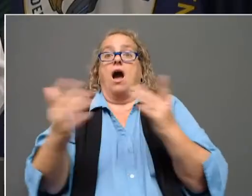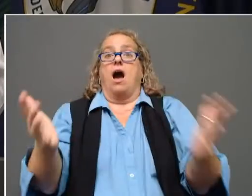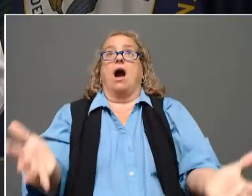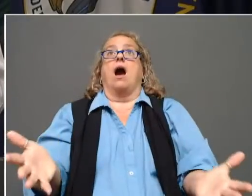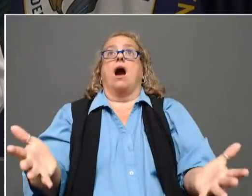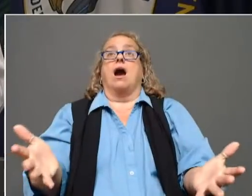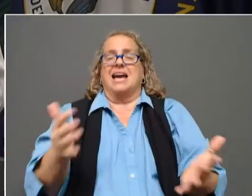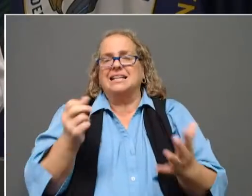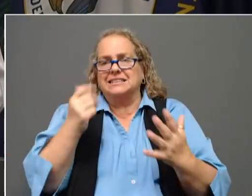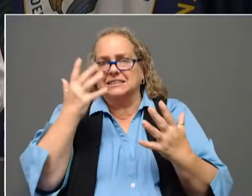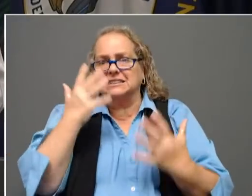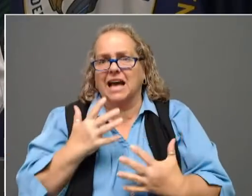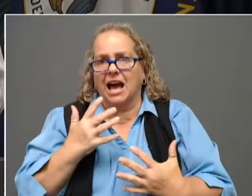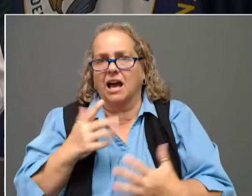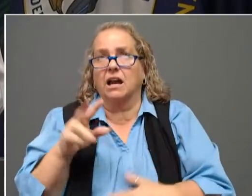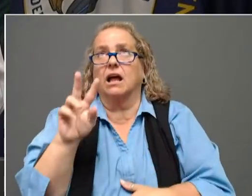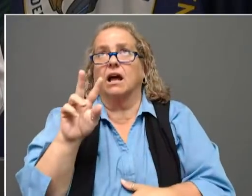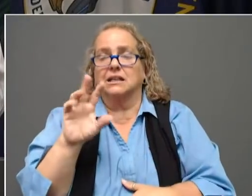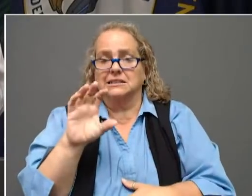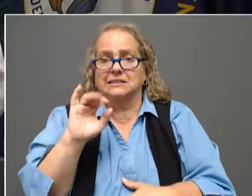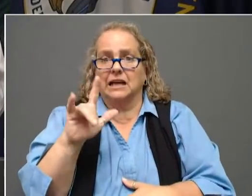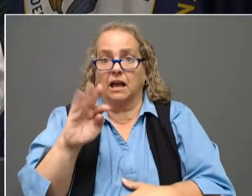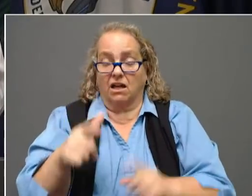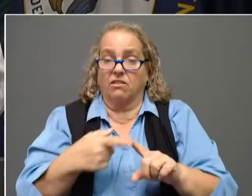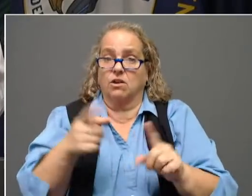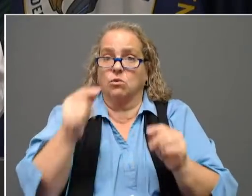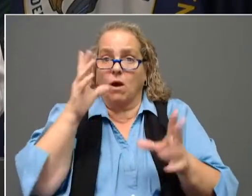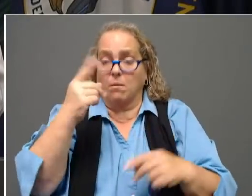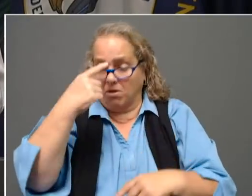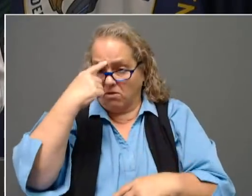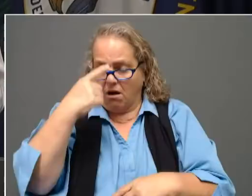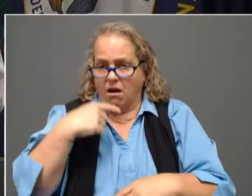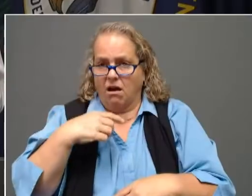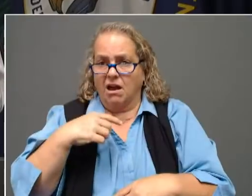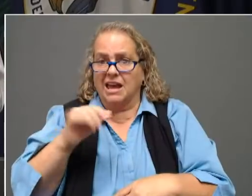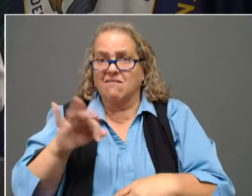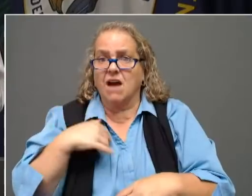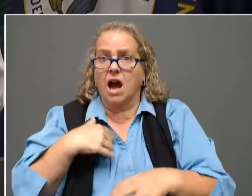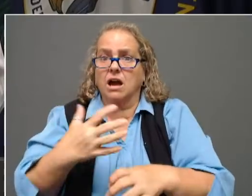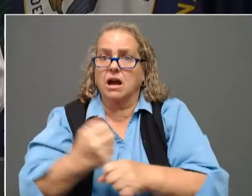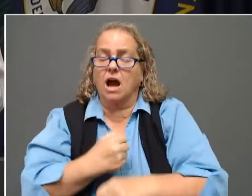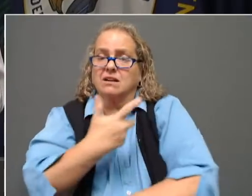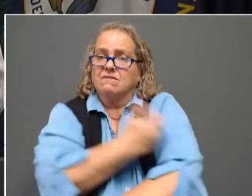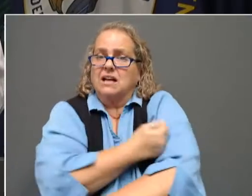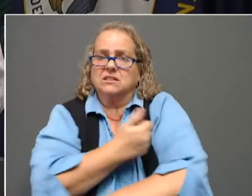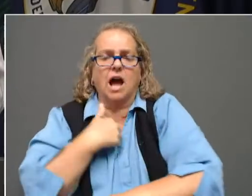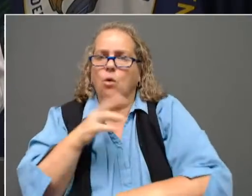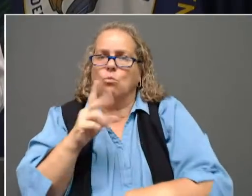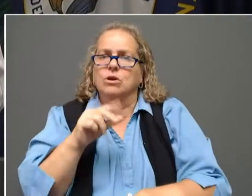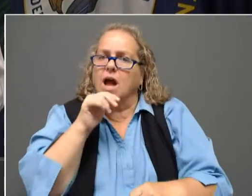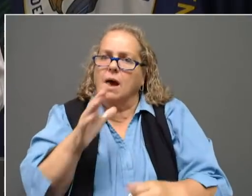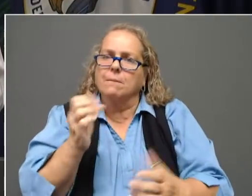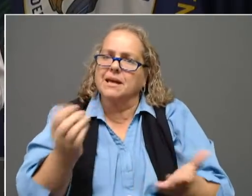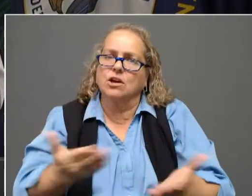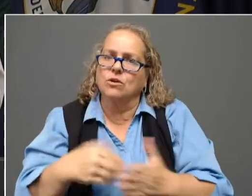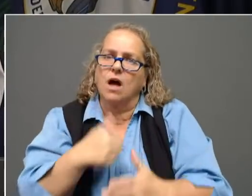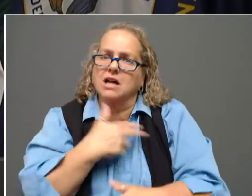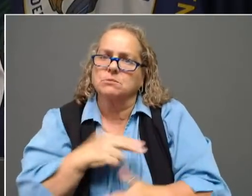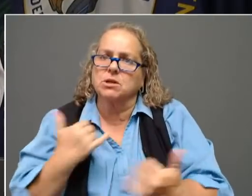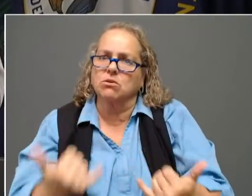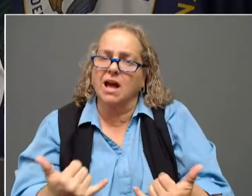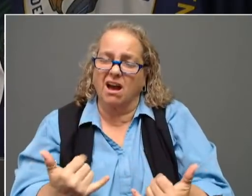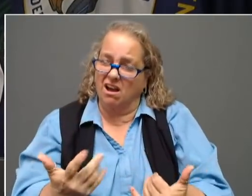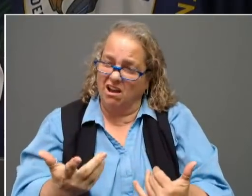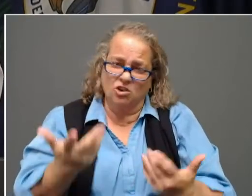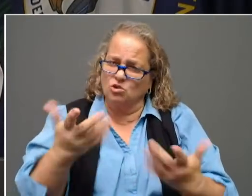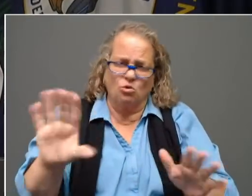time to wake up and realize, oh my gosh, if I had just gotten that vaccine, I wouldn't be here right now. Folks, please get vaccinated, and for all the